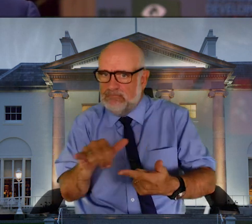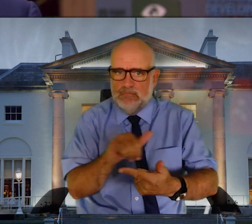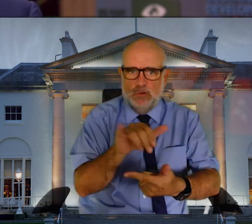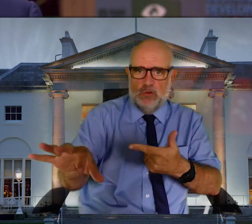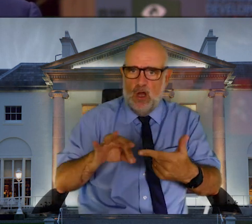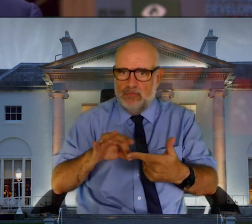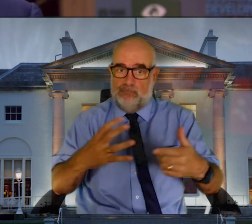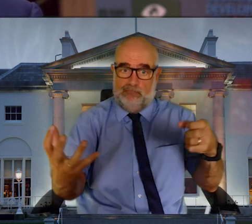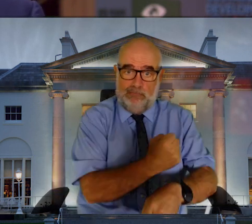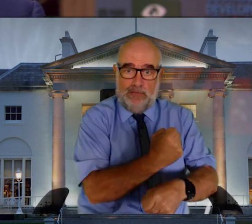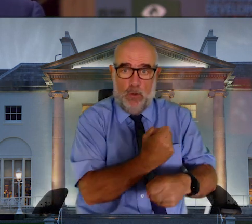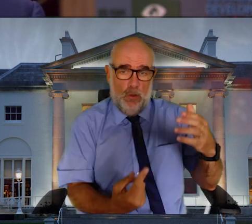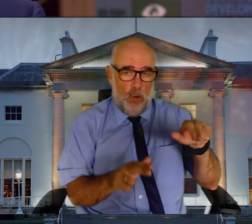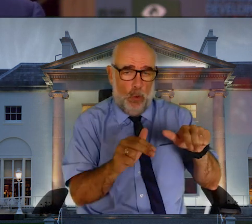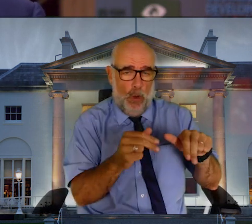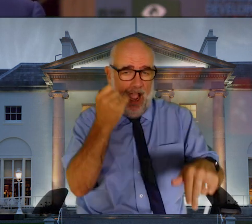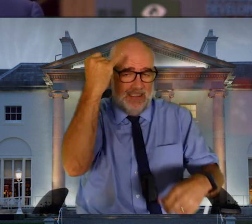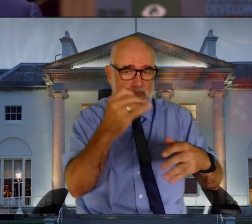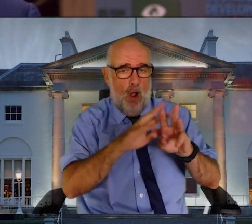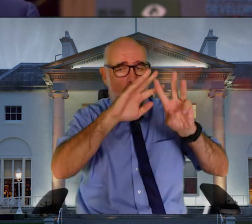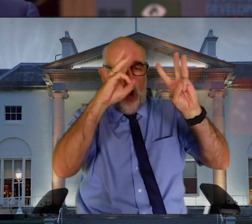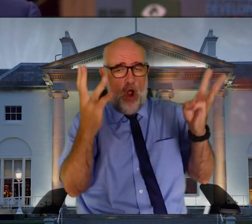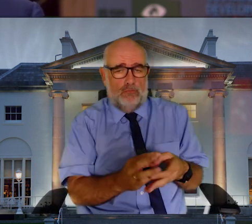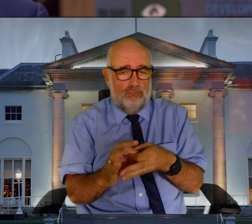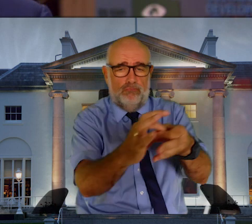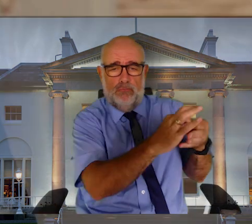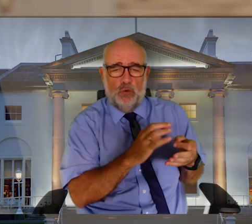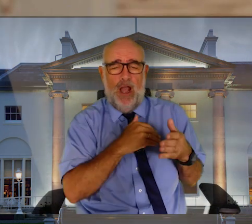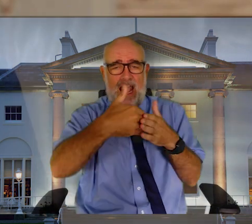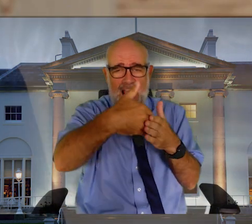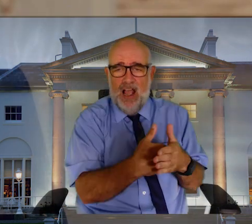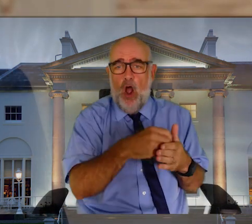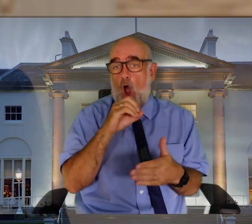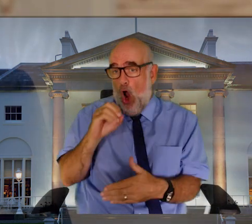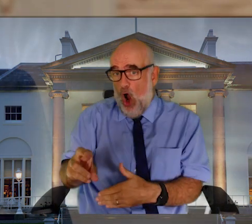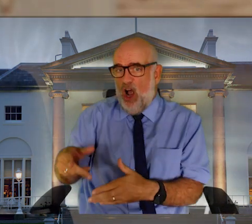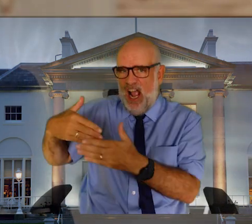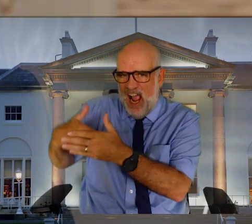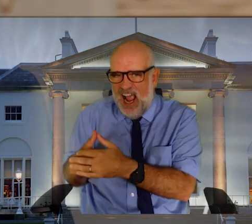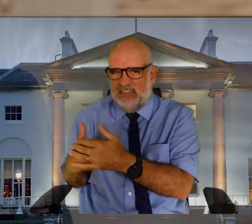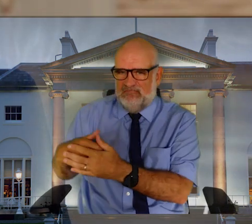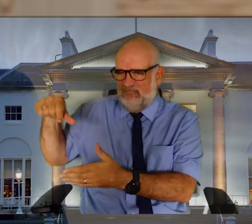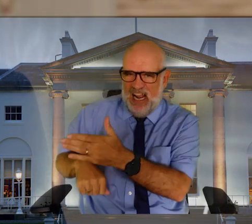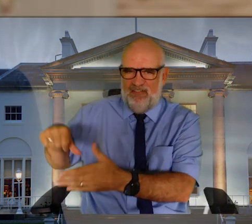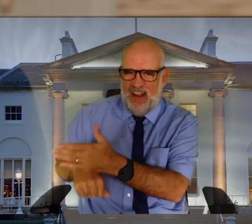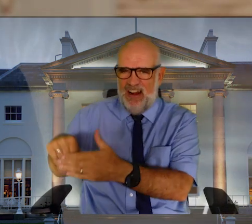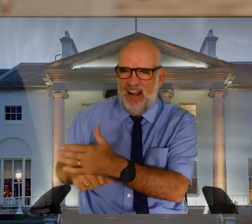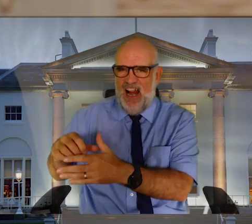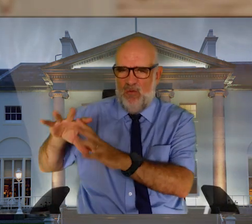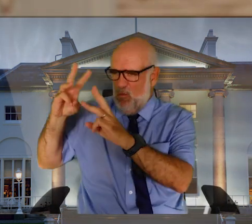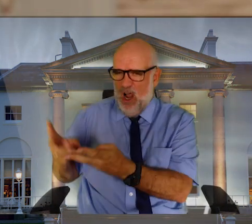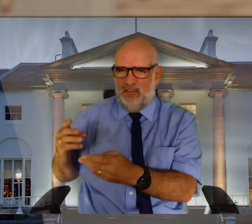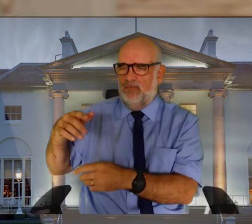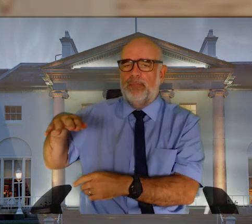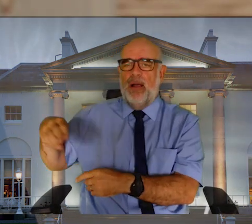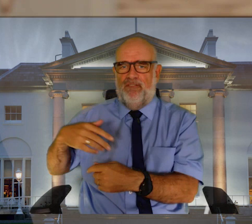solidarity, or seek to hide in the thickets of a systemic failure that is failing the bulk of the world's people, and that has